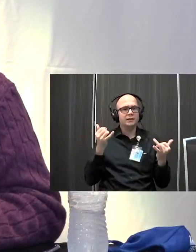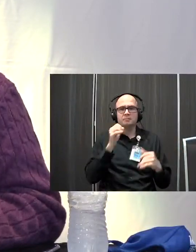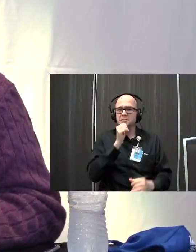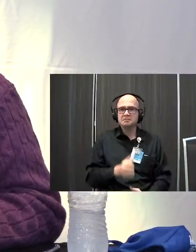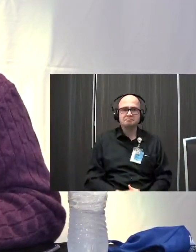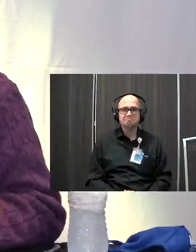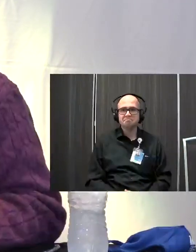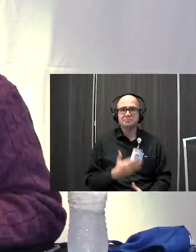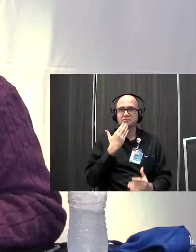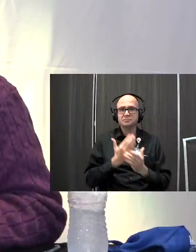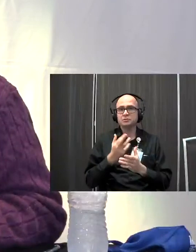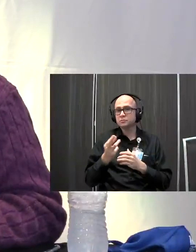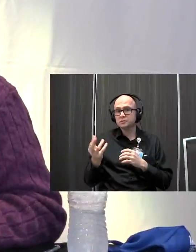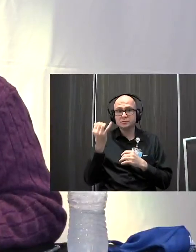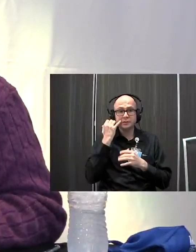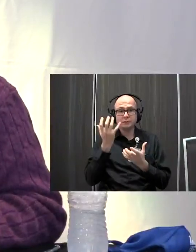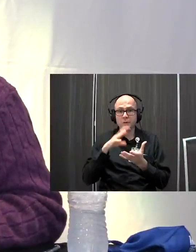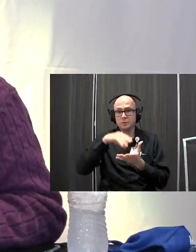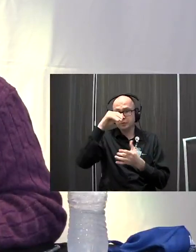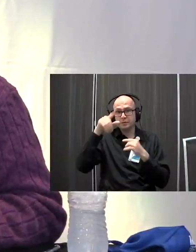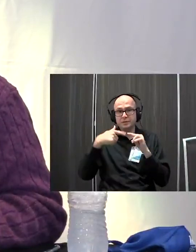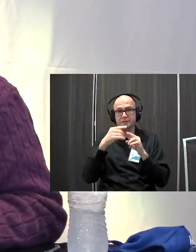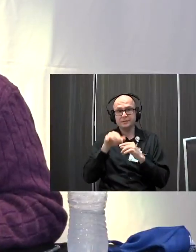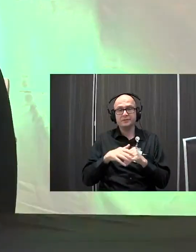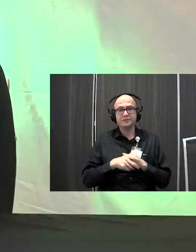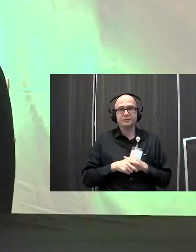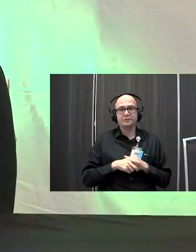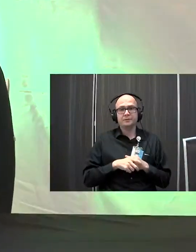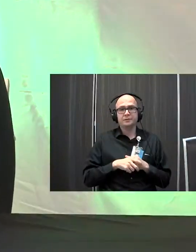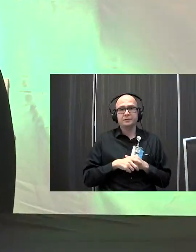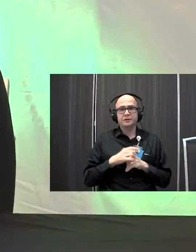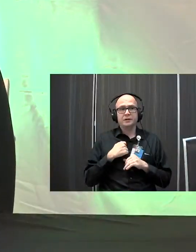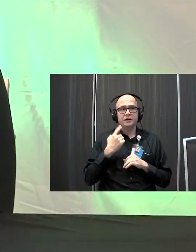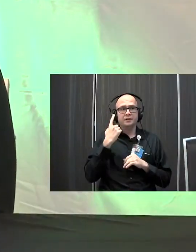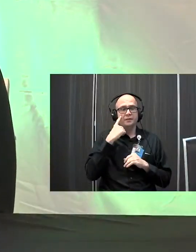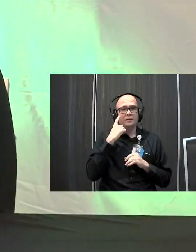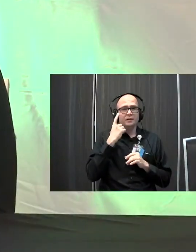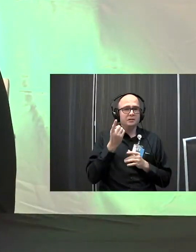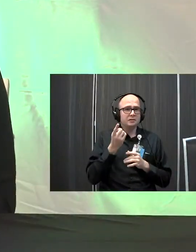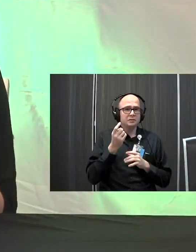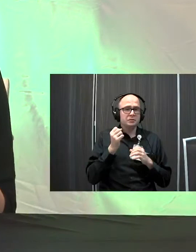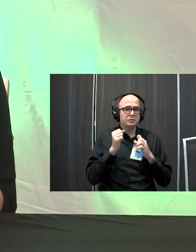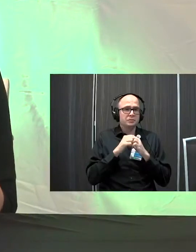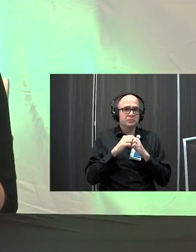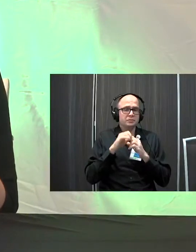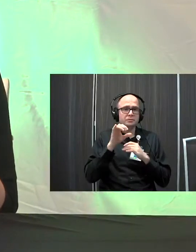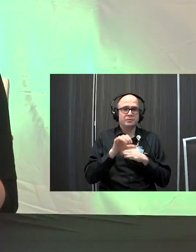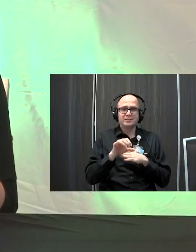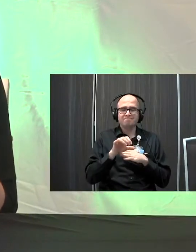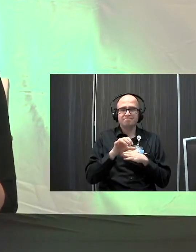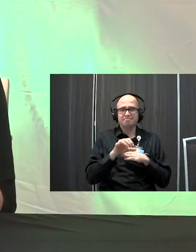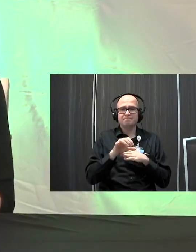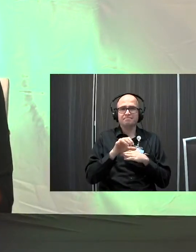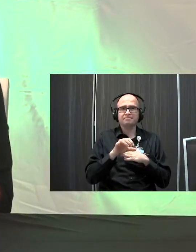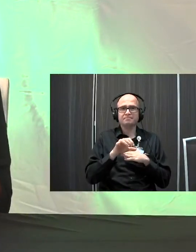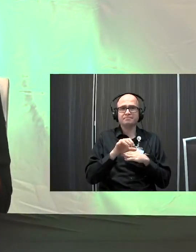a good resource for folks if you wanted to learn a little bit more about it. Yeah, and I think too, going on with that, just kind of,